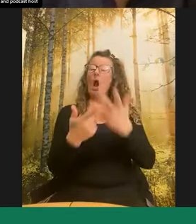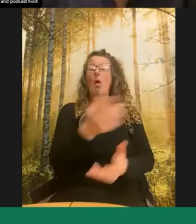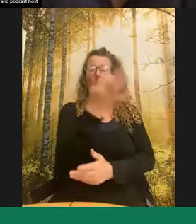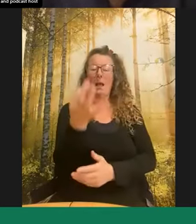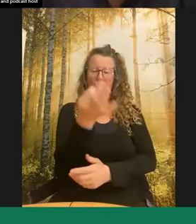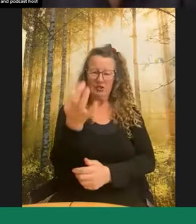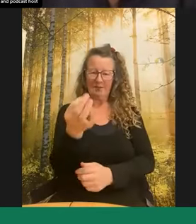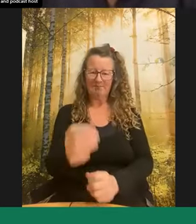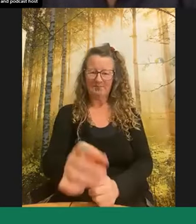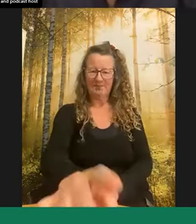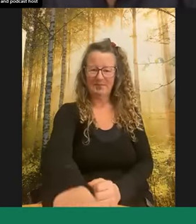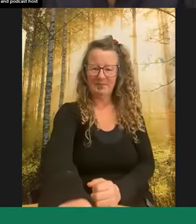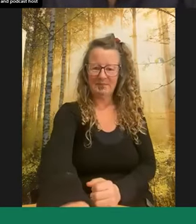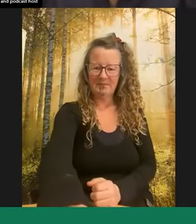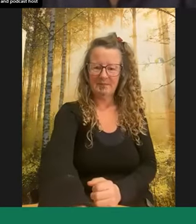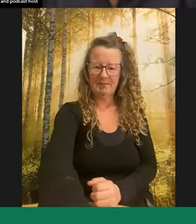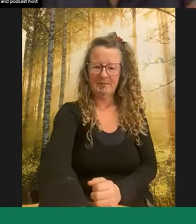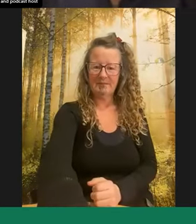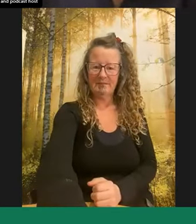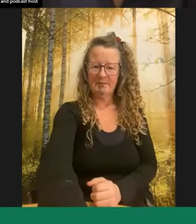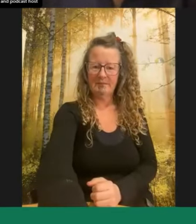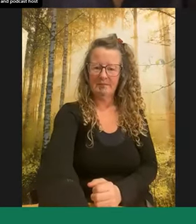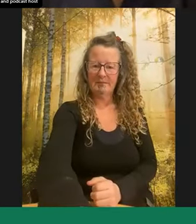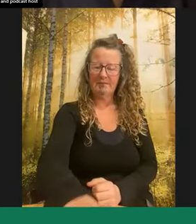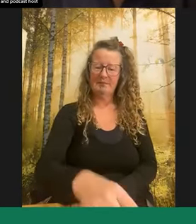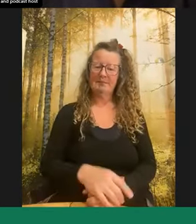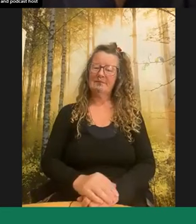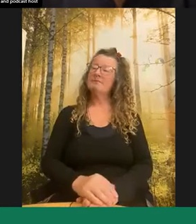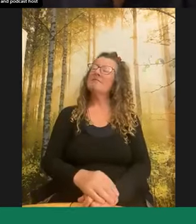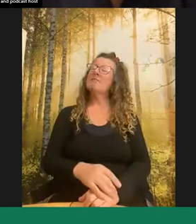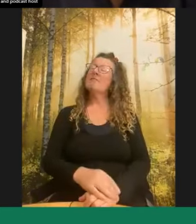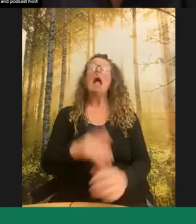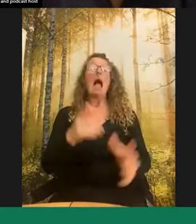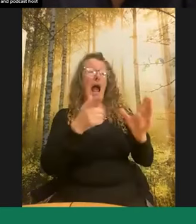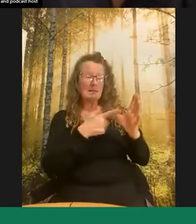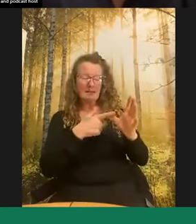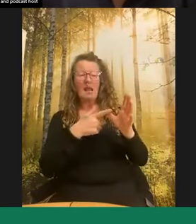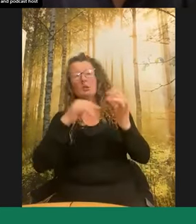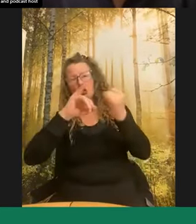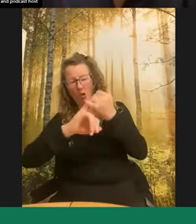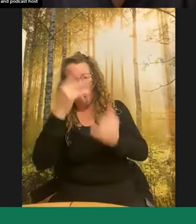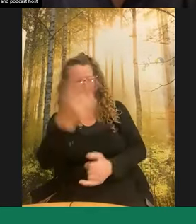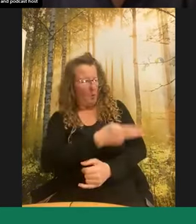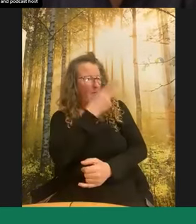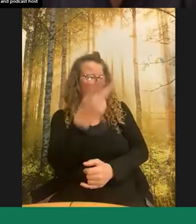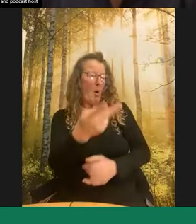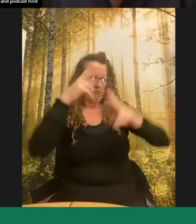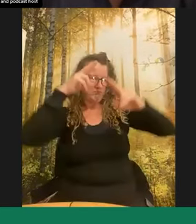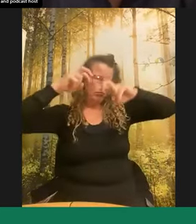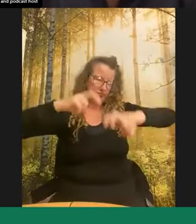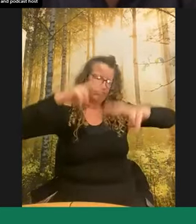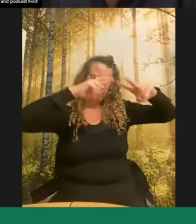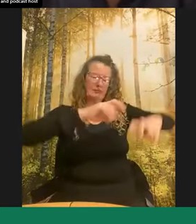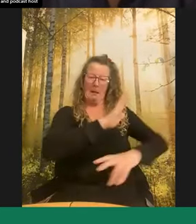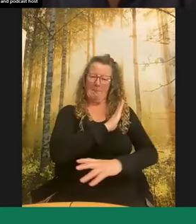the question back around to you, Sonia. So it was both of you kind of have delved into the Caribbean military experience